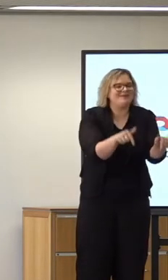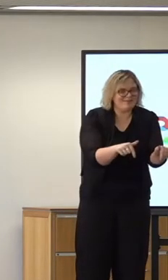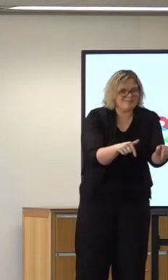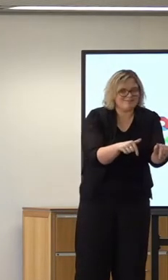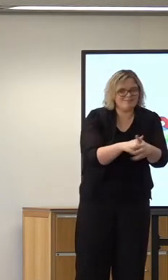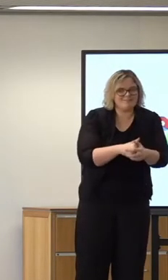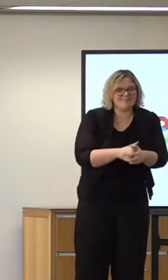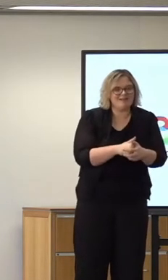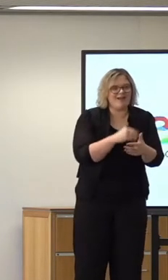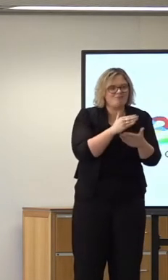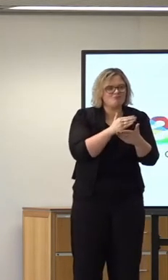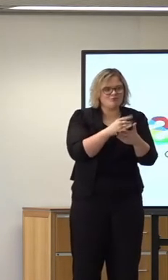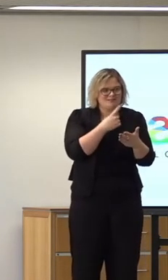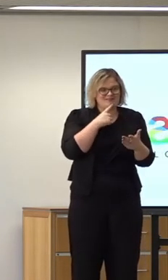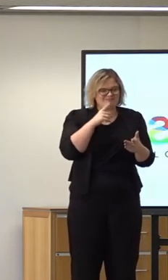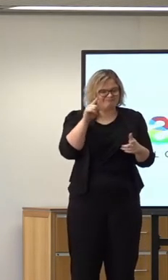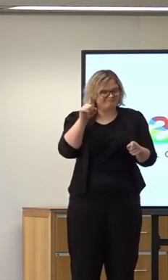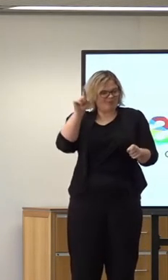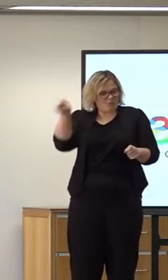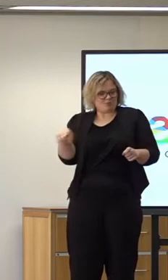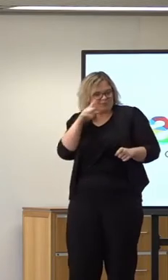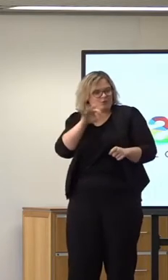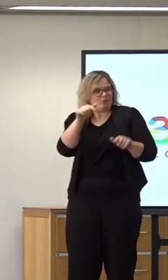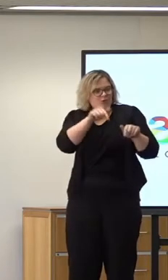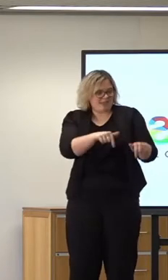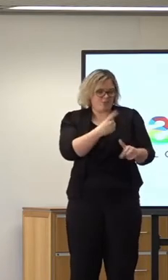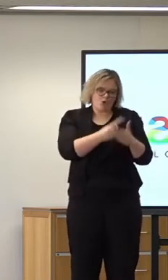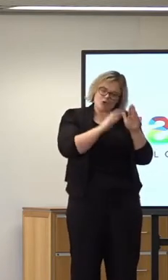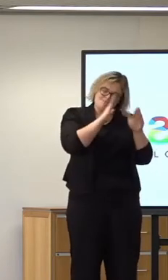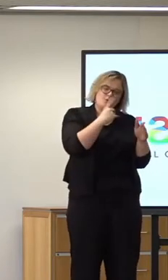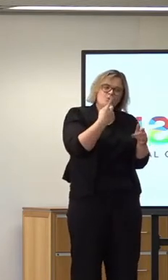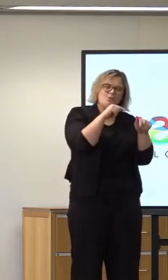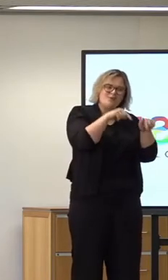and actually point stuff out in that sense. So I think that's something that...